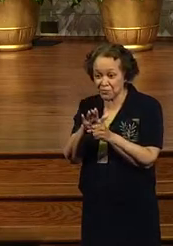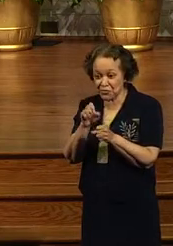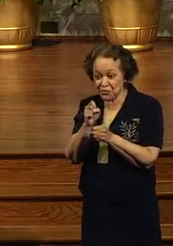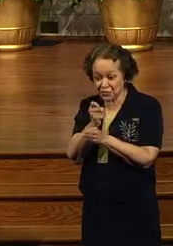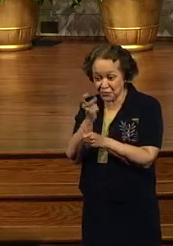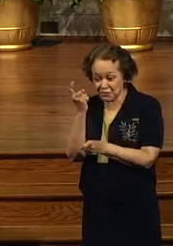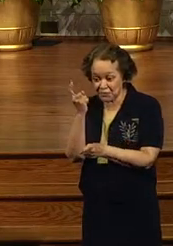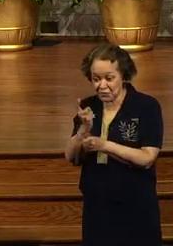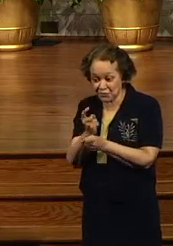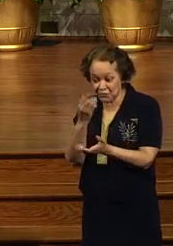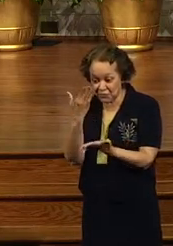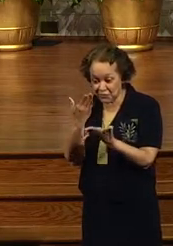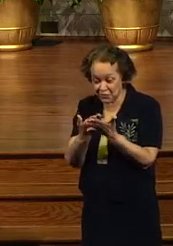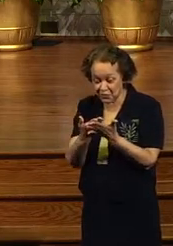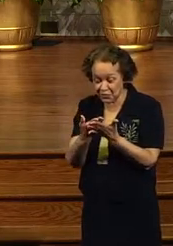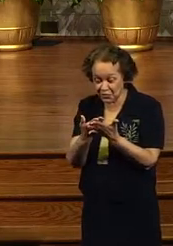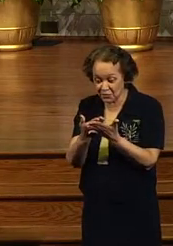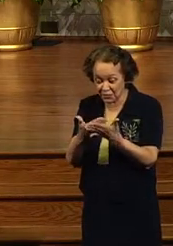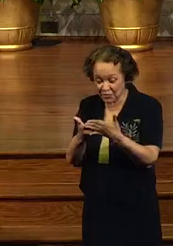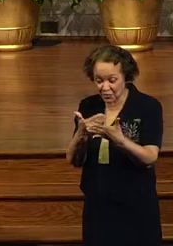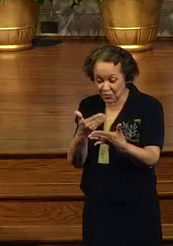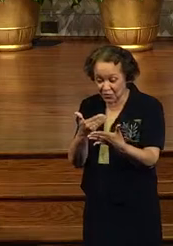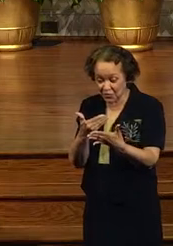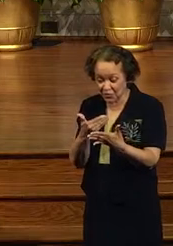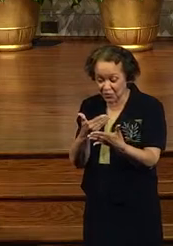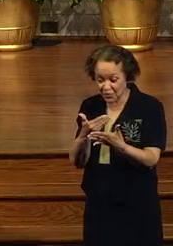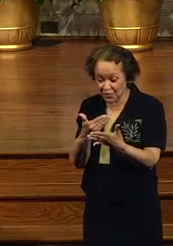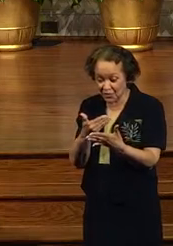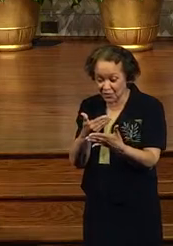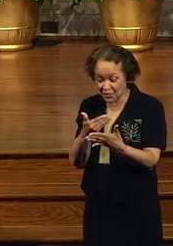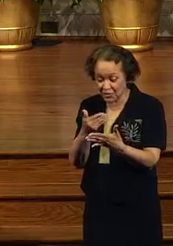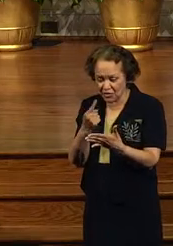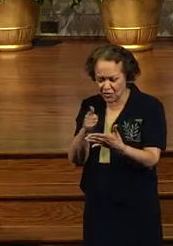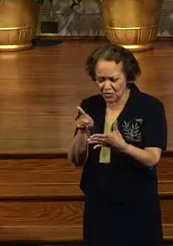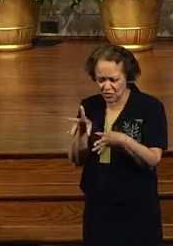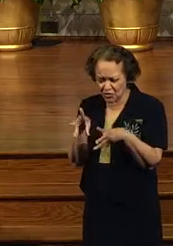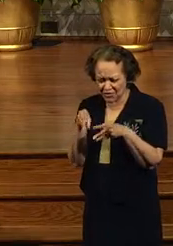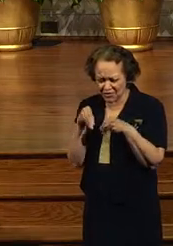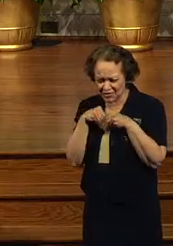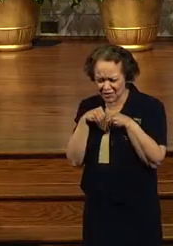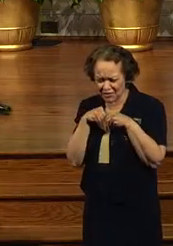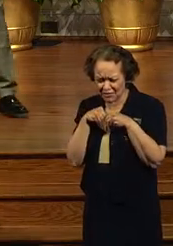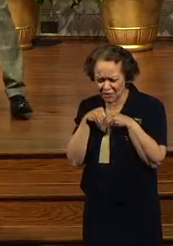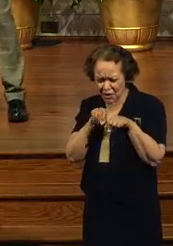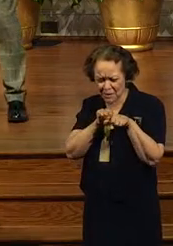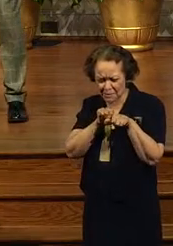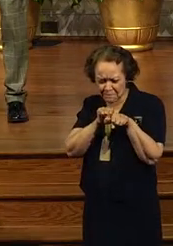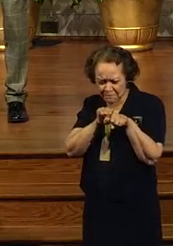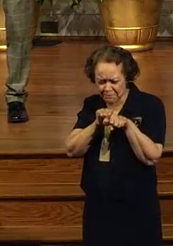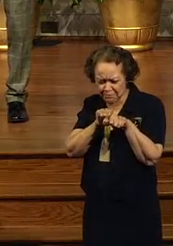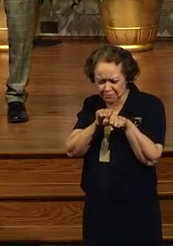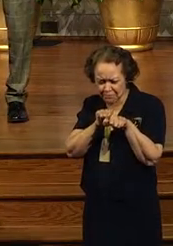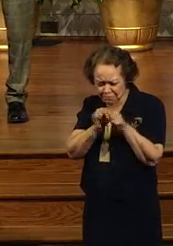So before you would have received a broken